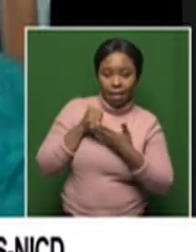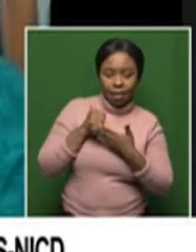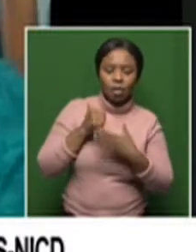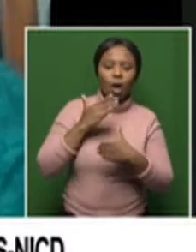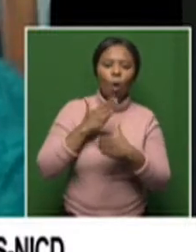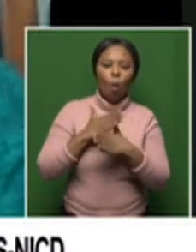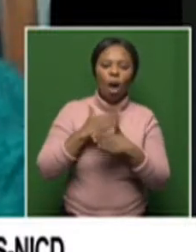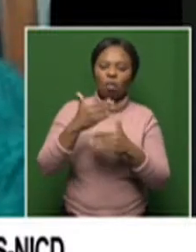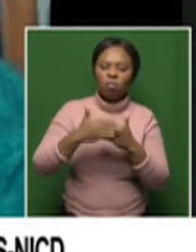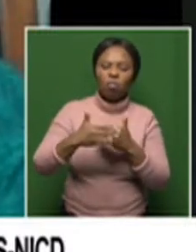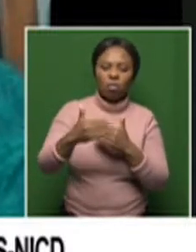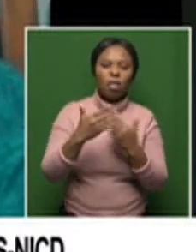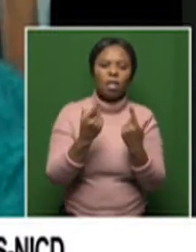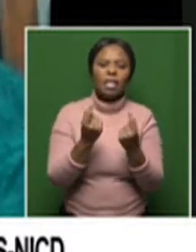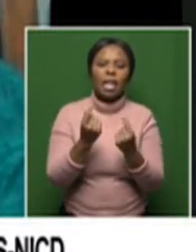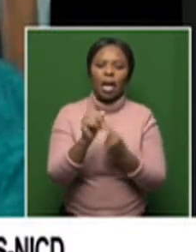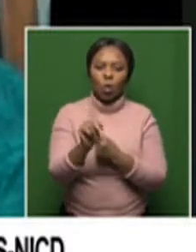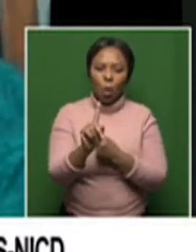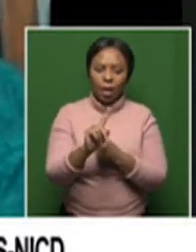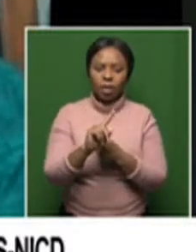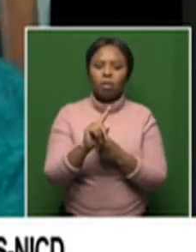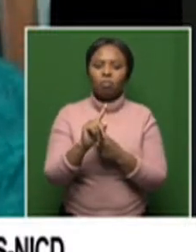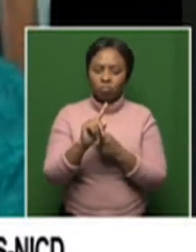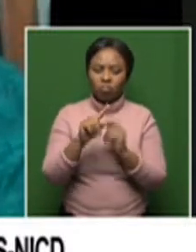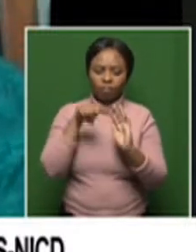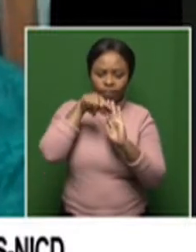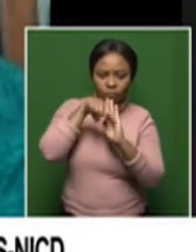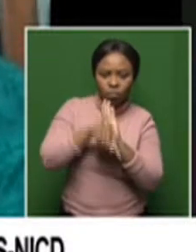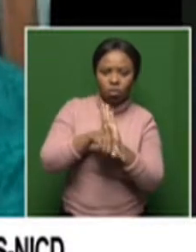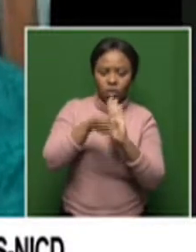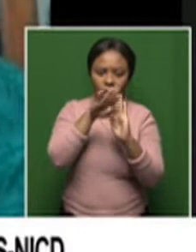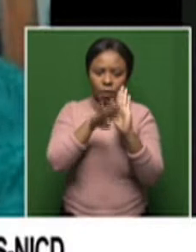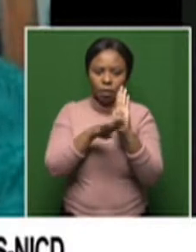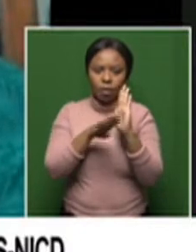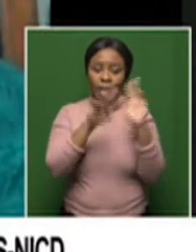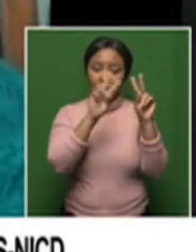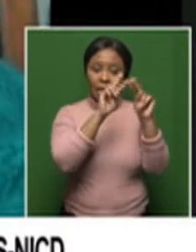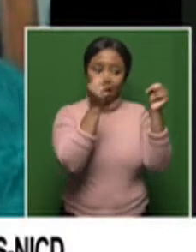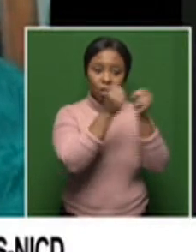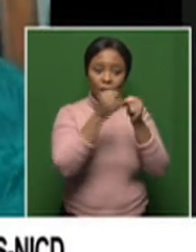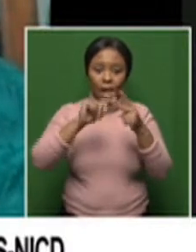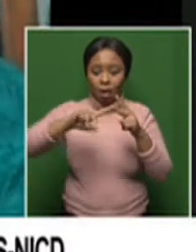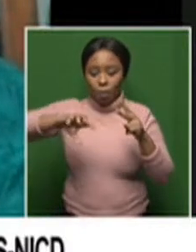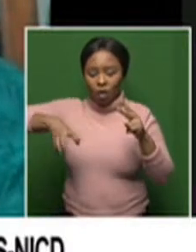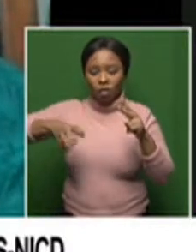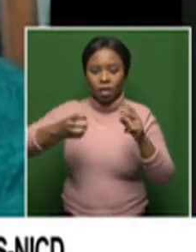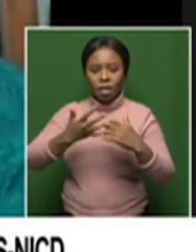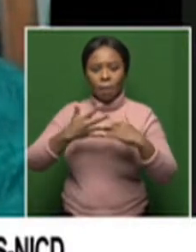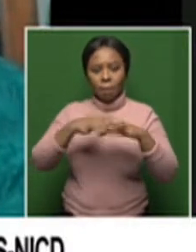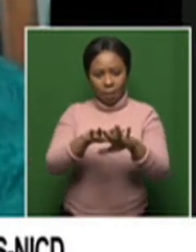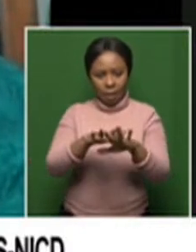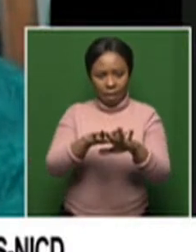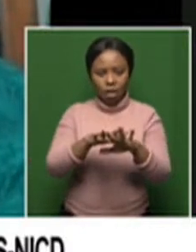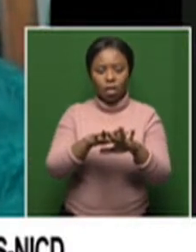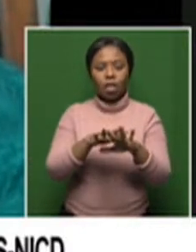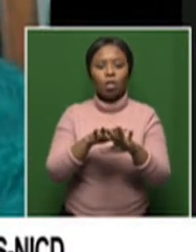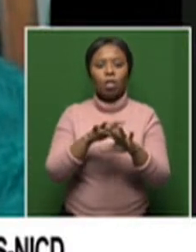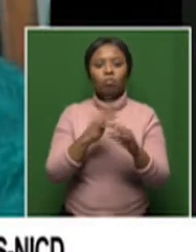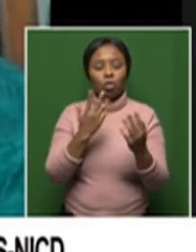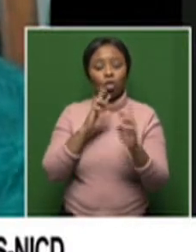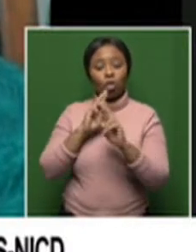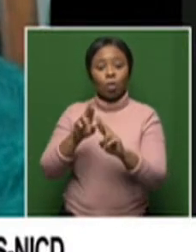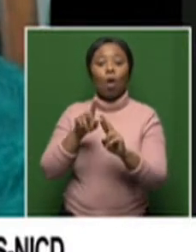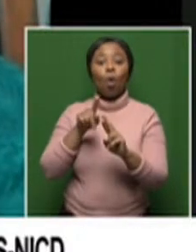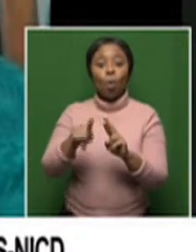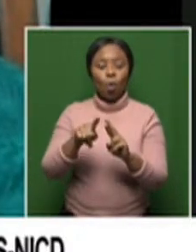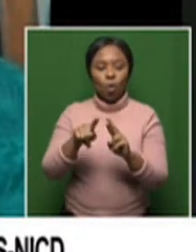done, detailing the national and provincial implementation in terms of the response of the search on